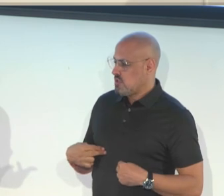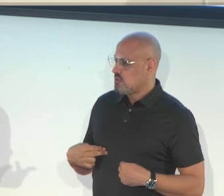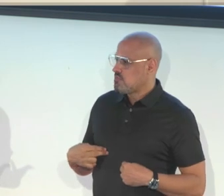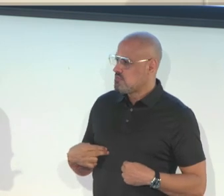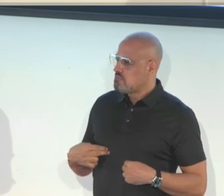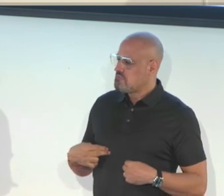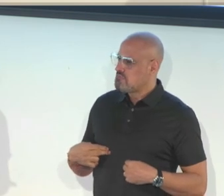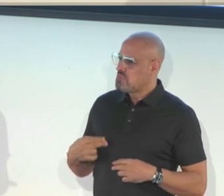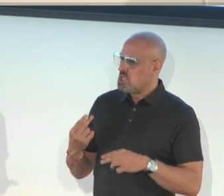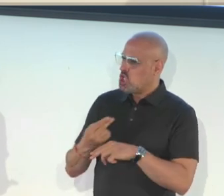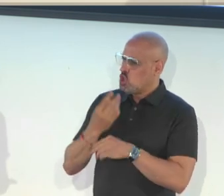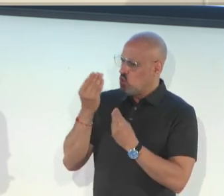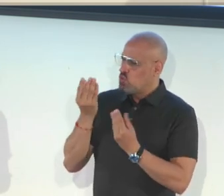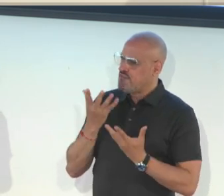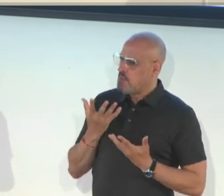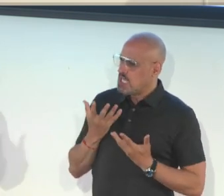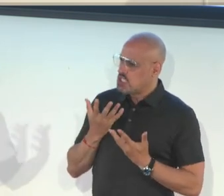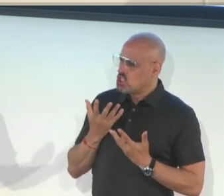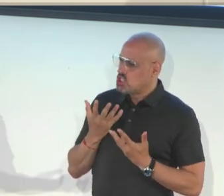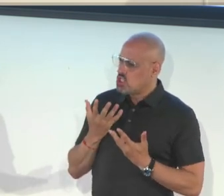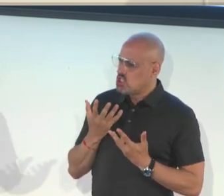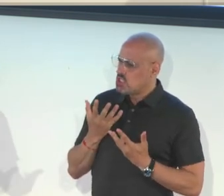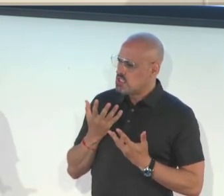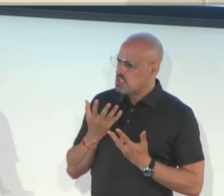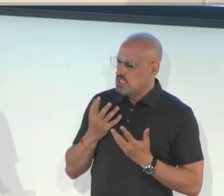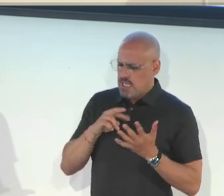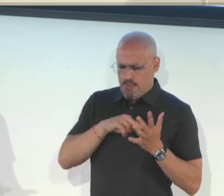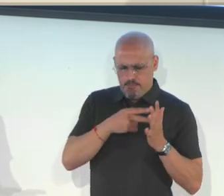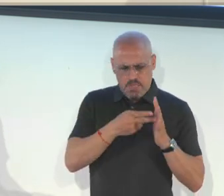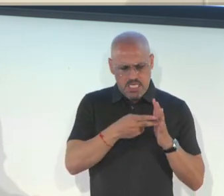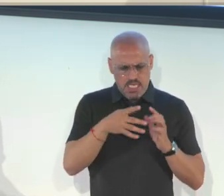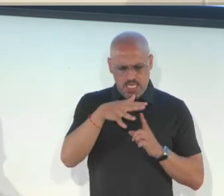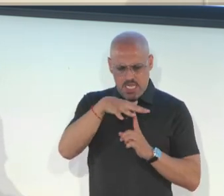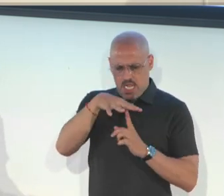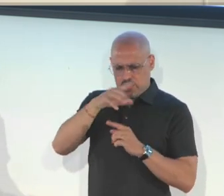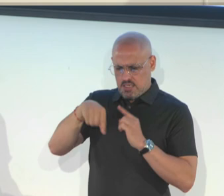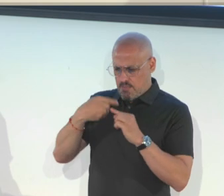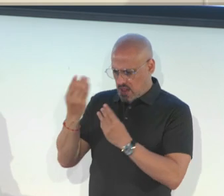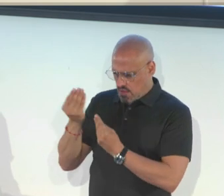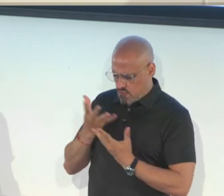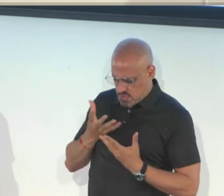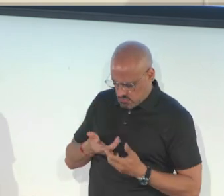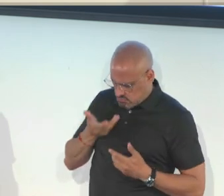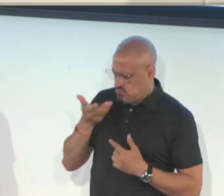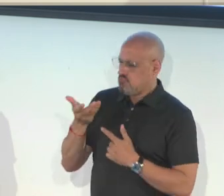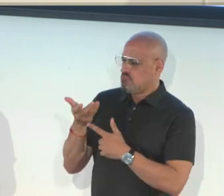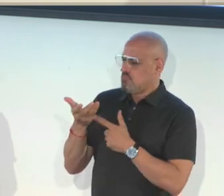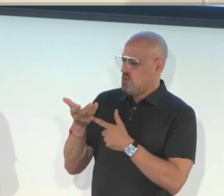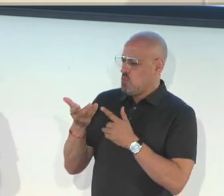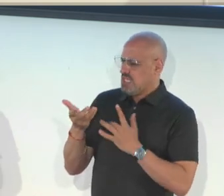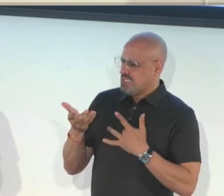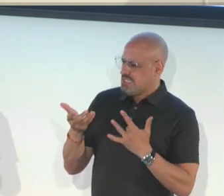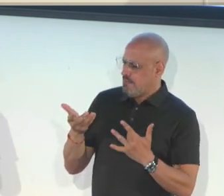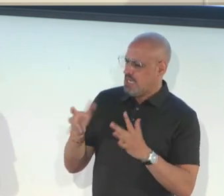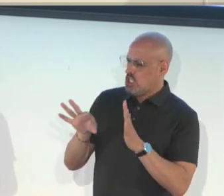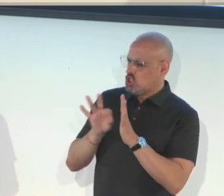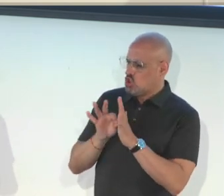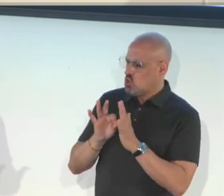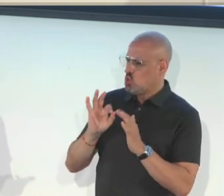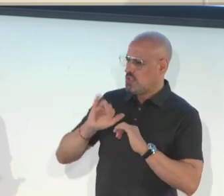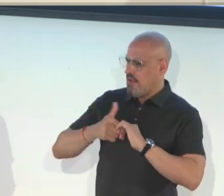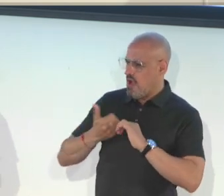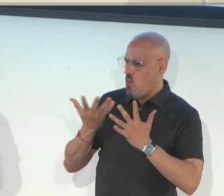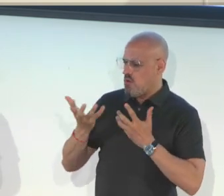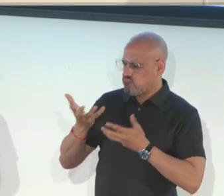use information and the meaning and context about that information, and we generally choose then how do we want